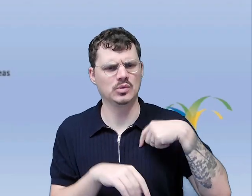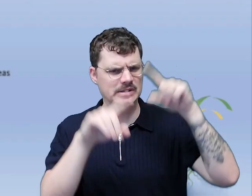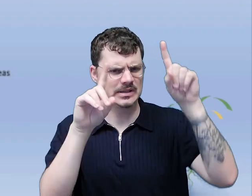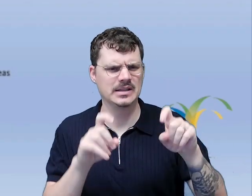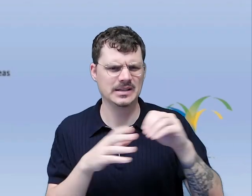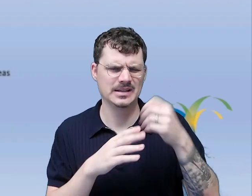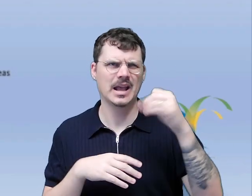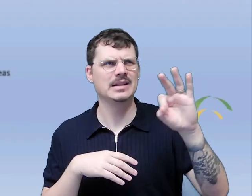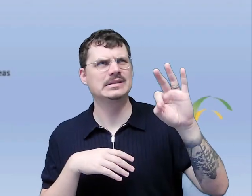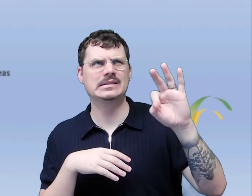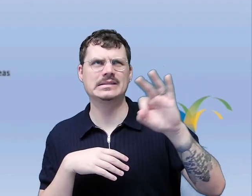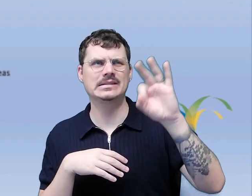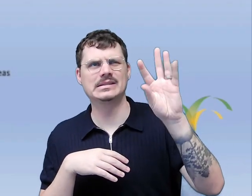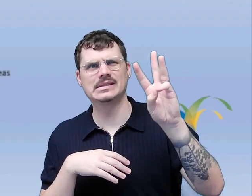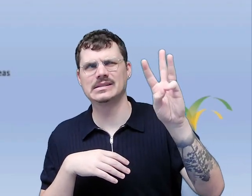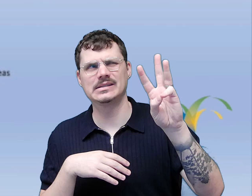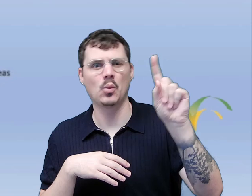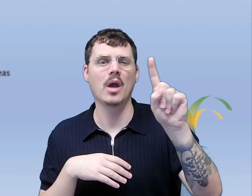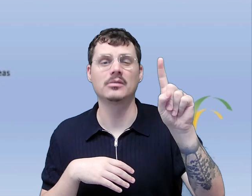in the United States in